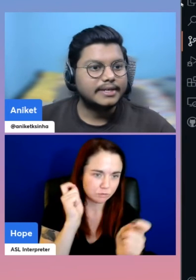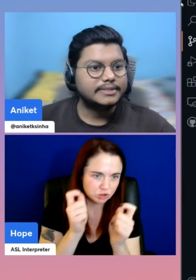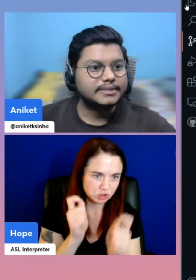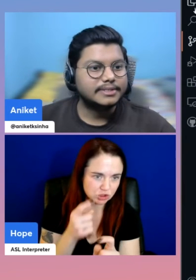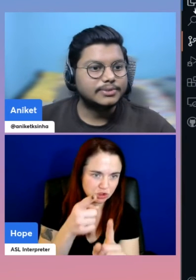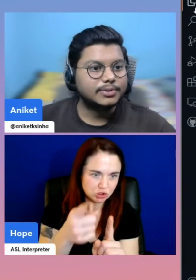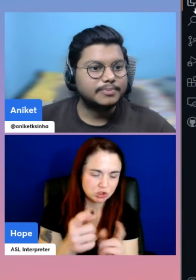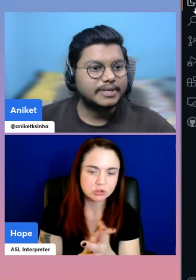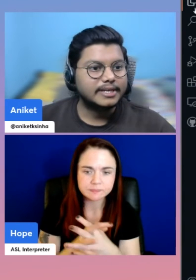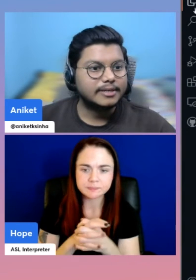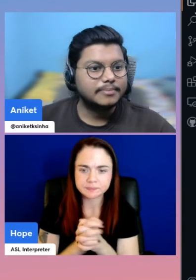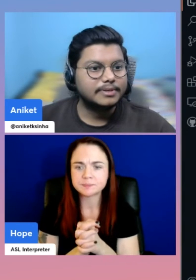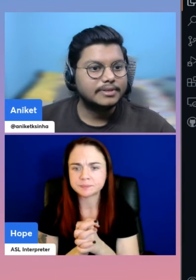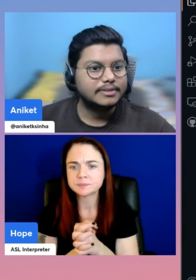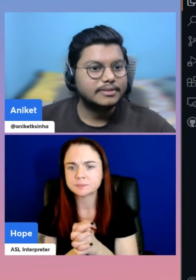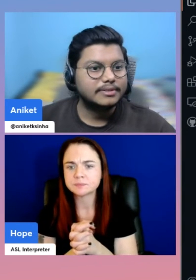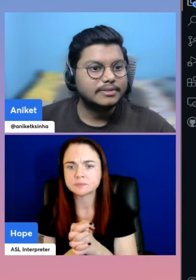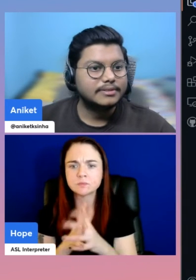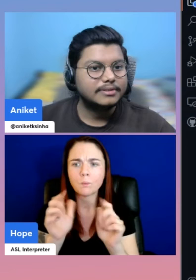It is just opening up.